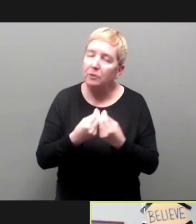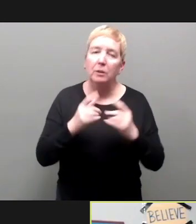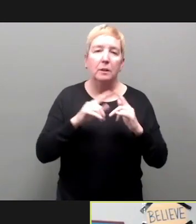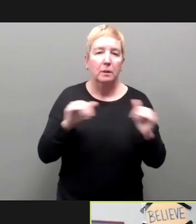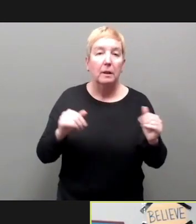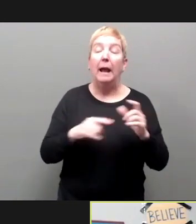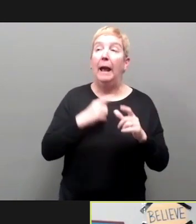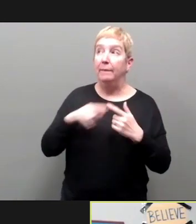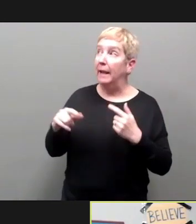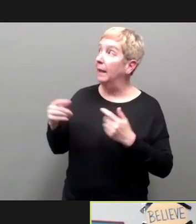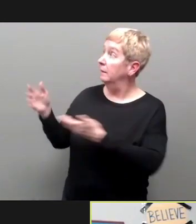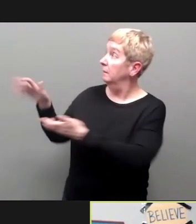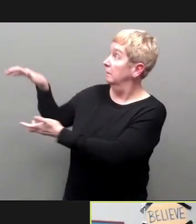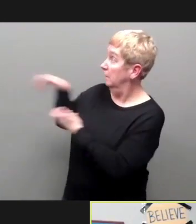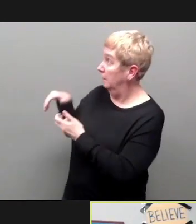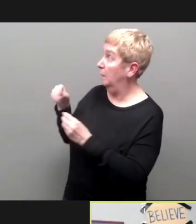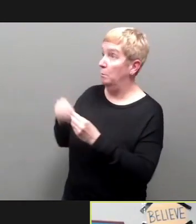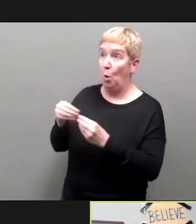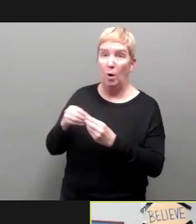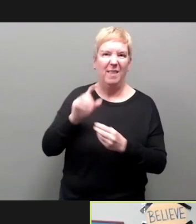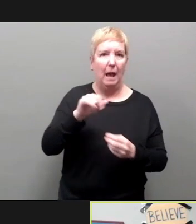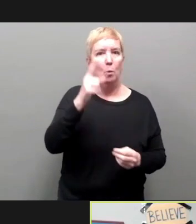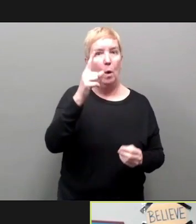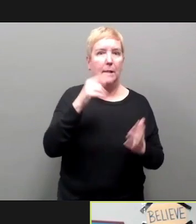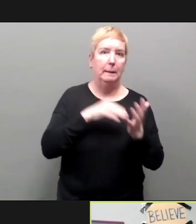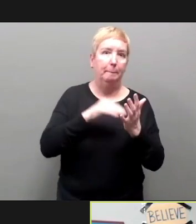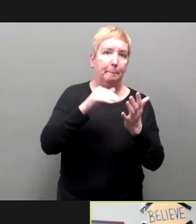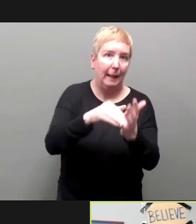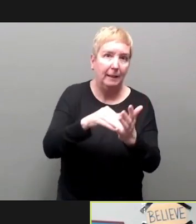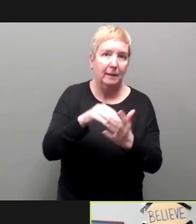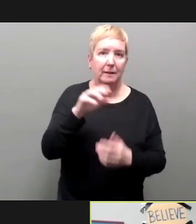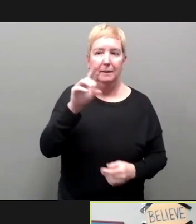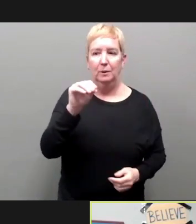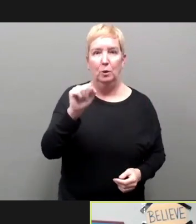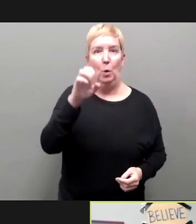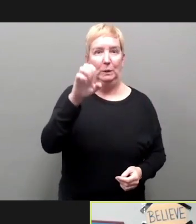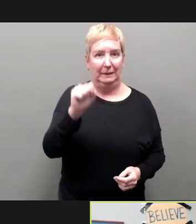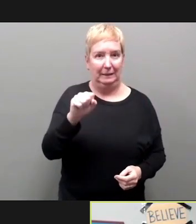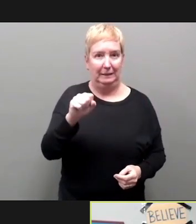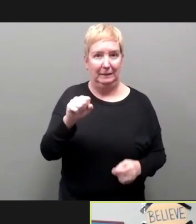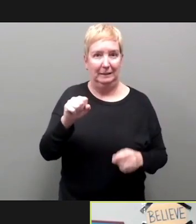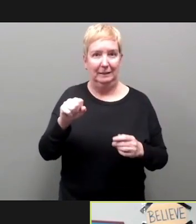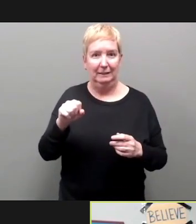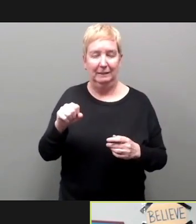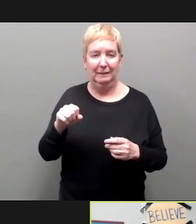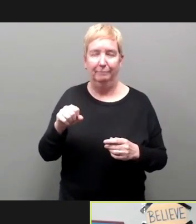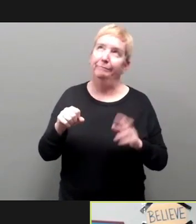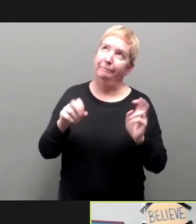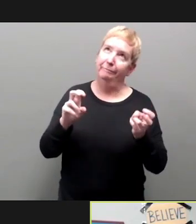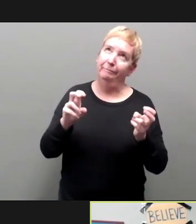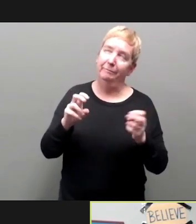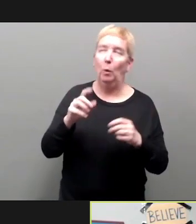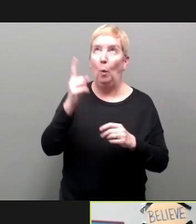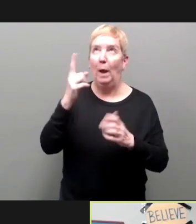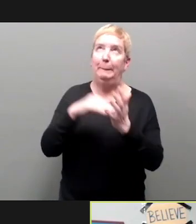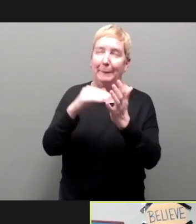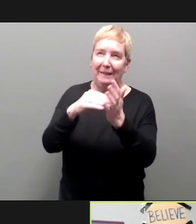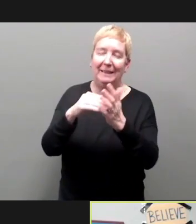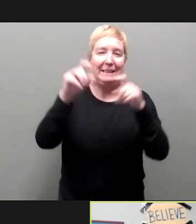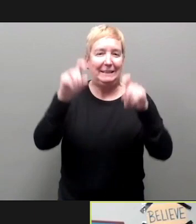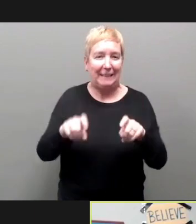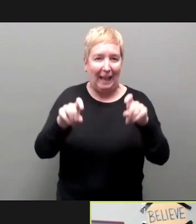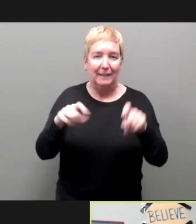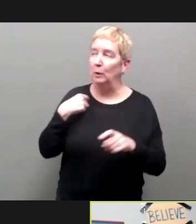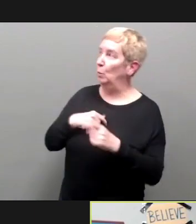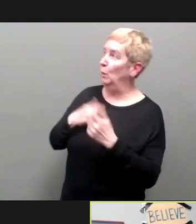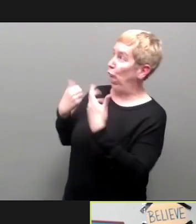more when we get them 1 million doses of tests that were 1 million tests that we're trying to purchase.